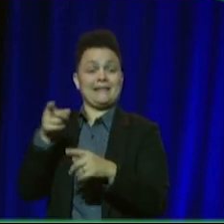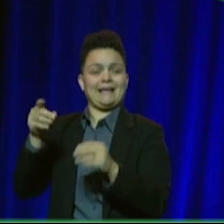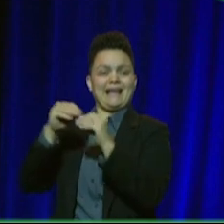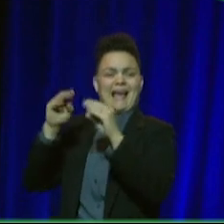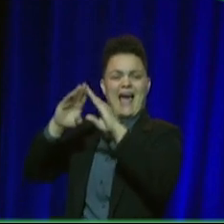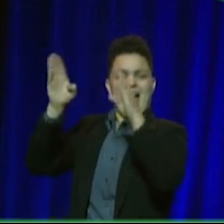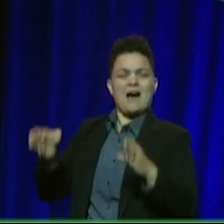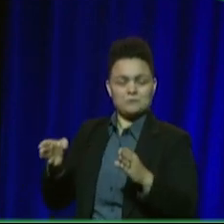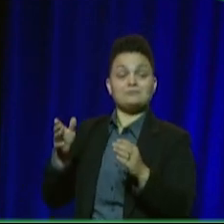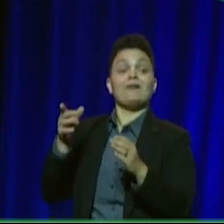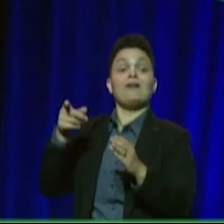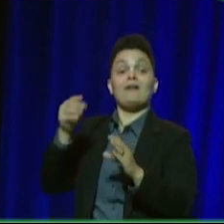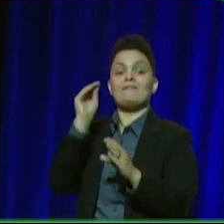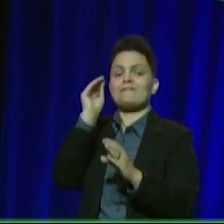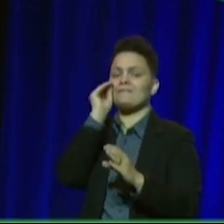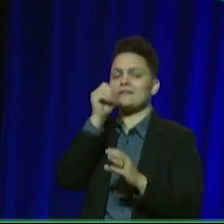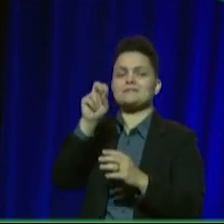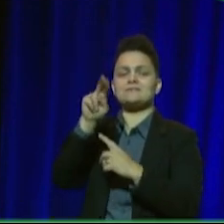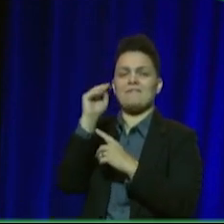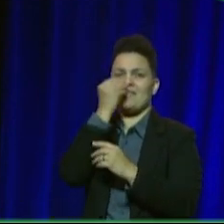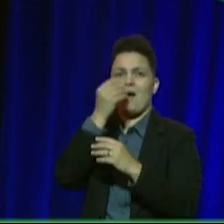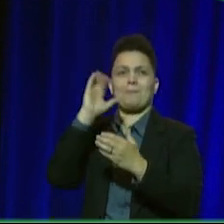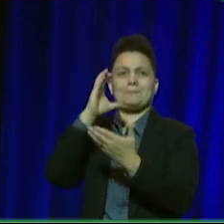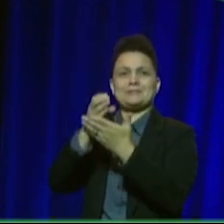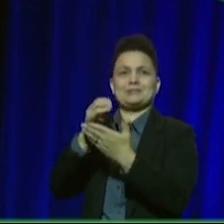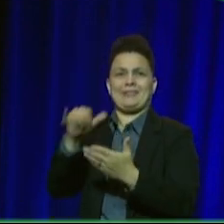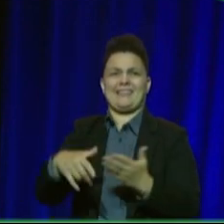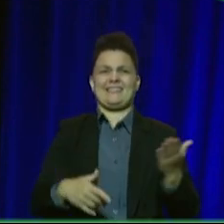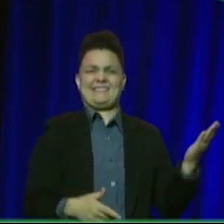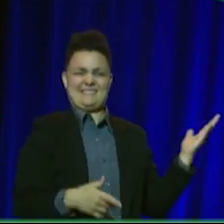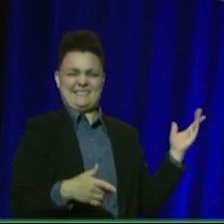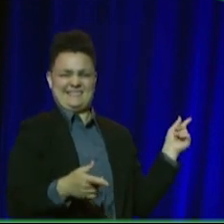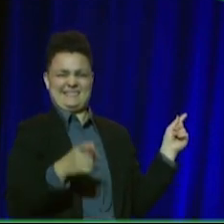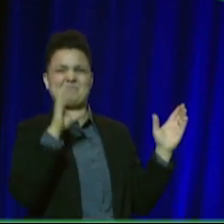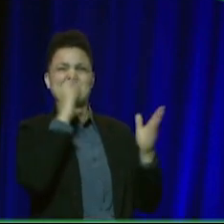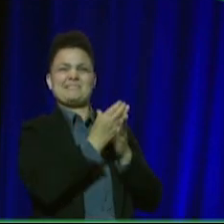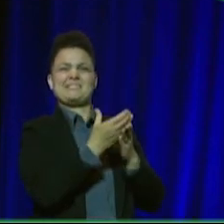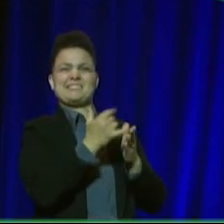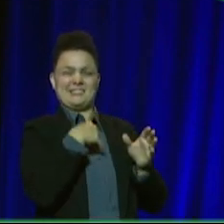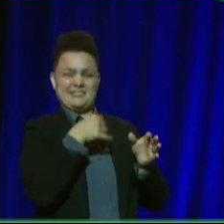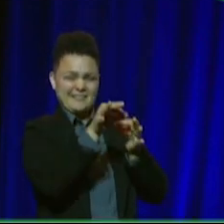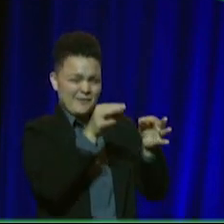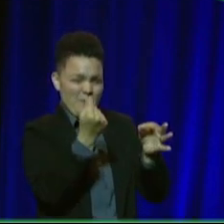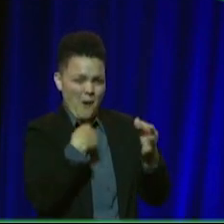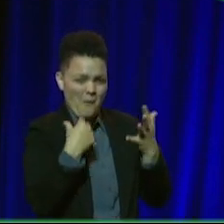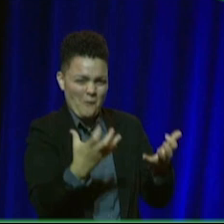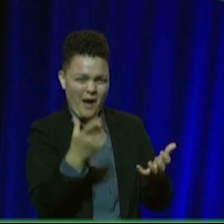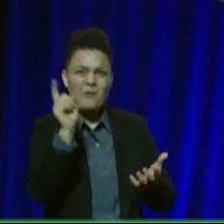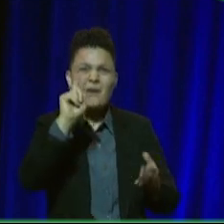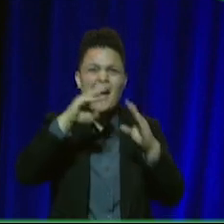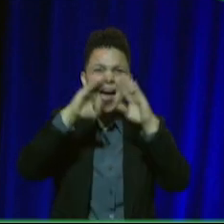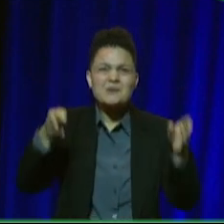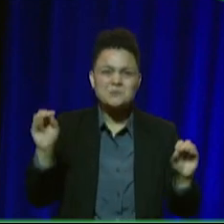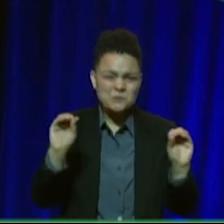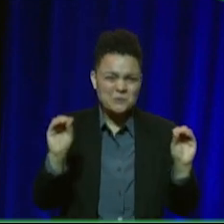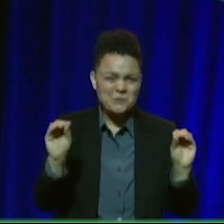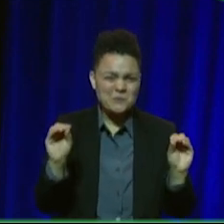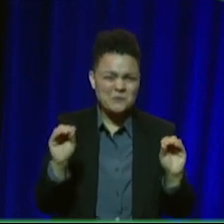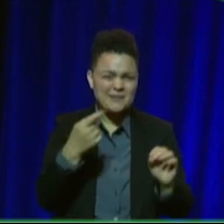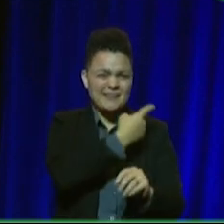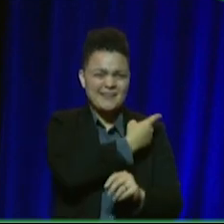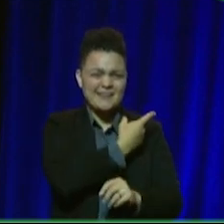something not even close. I mean, the only thing it got was sunflowers, but there's no house, there's no nothing, and that's all I'm going to say about it. And we think of this